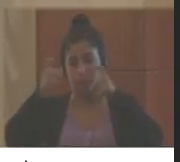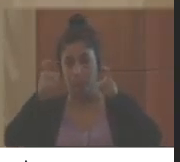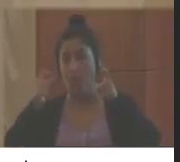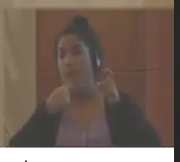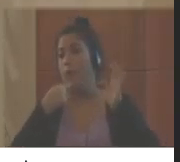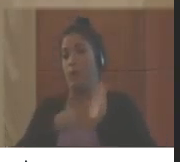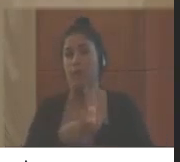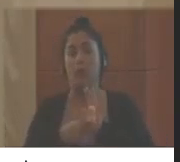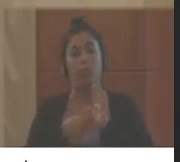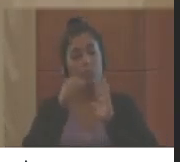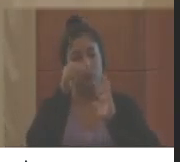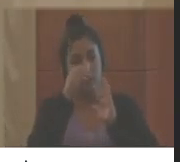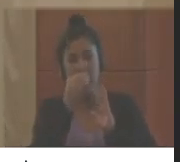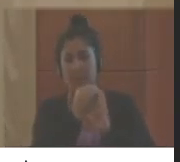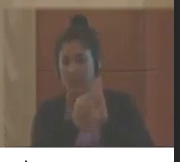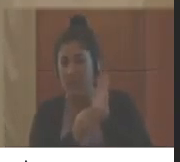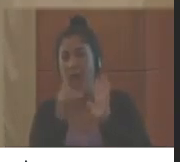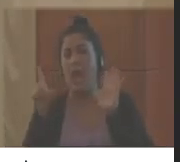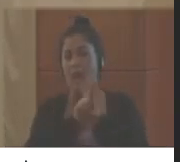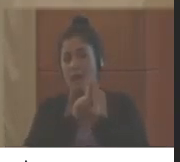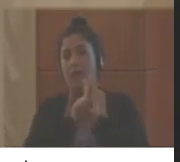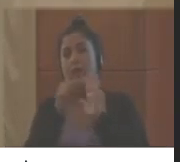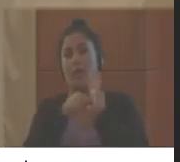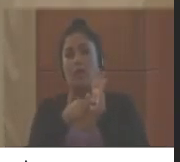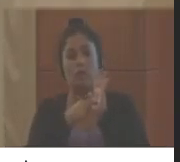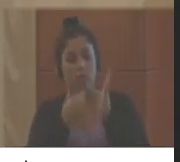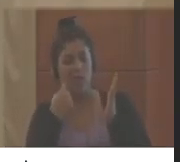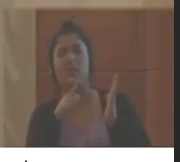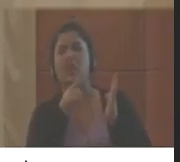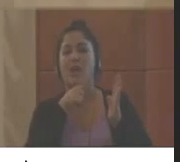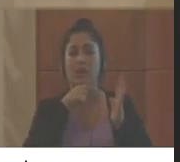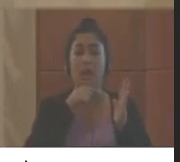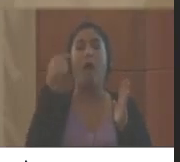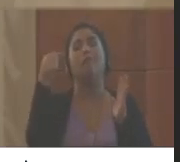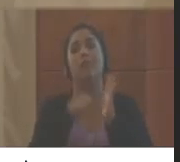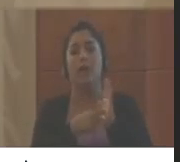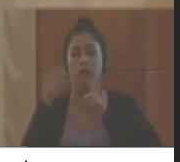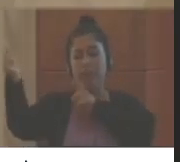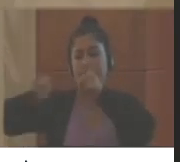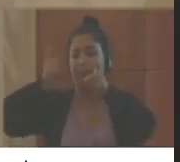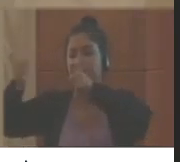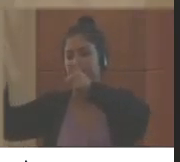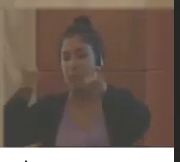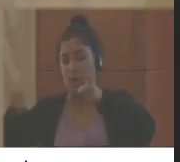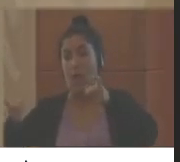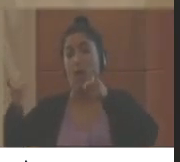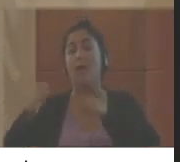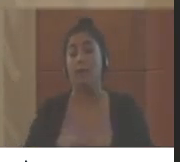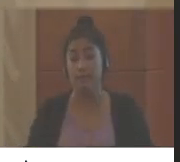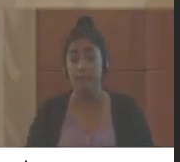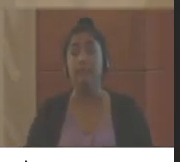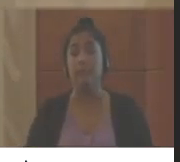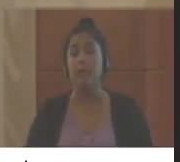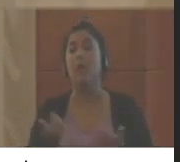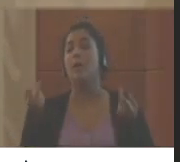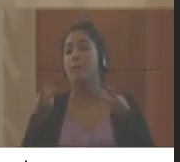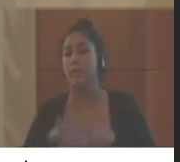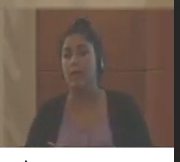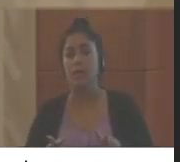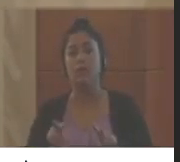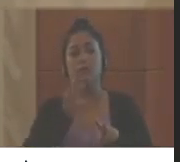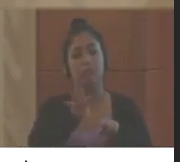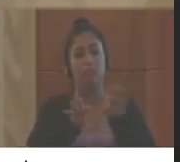to Asia and other regions. And whose initiative is this? Well, there is always a leader. In our case, it's the President of the Republic who